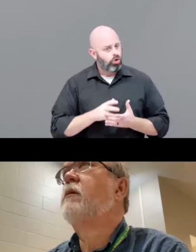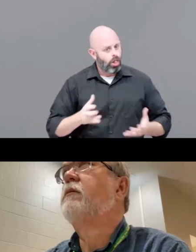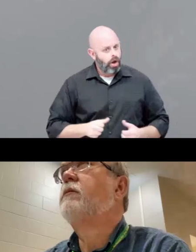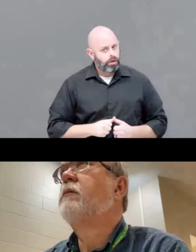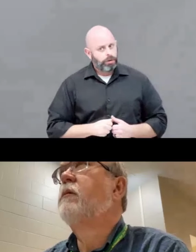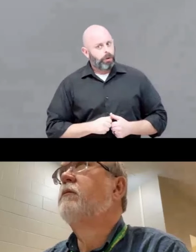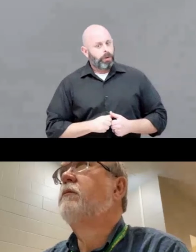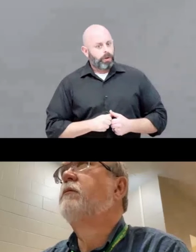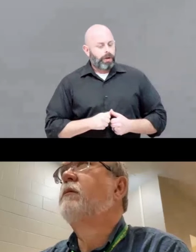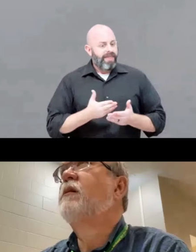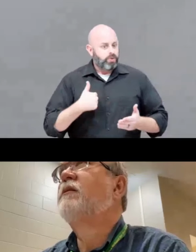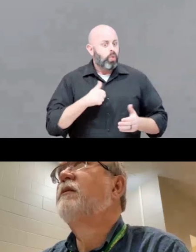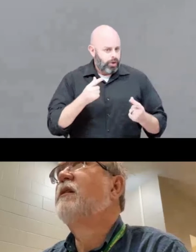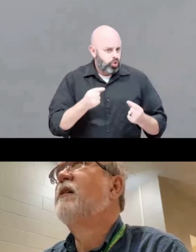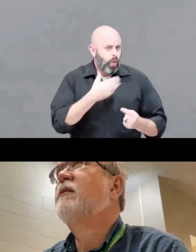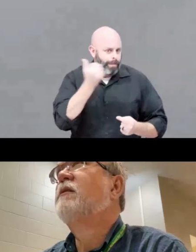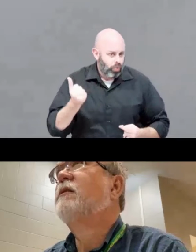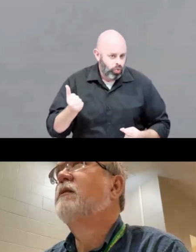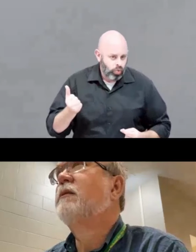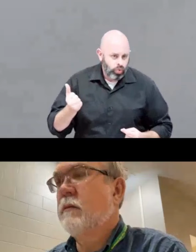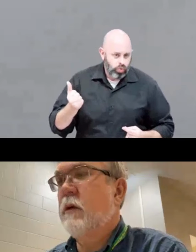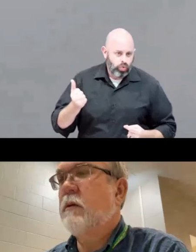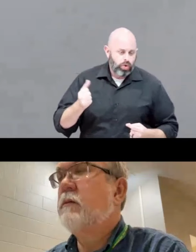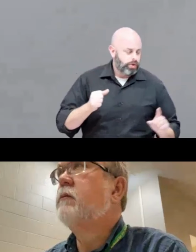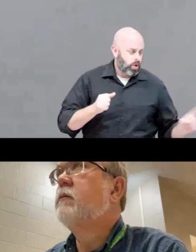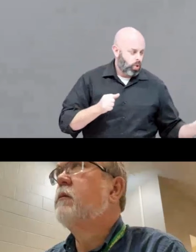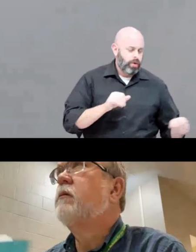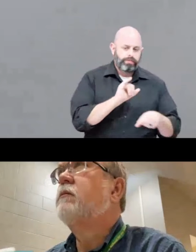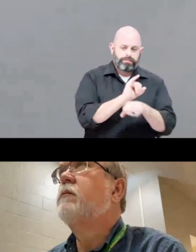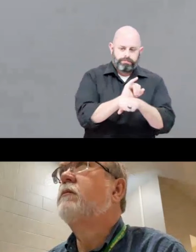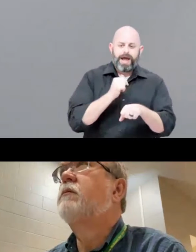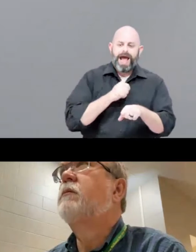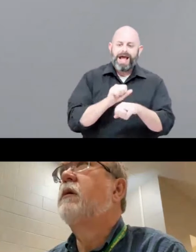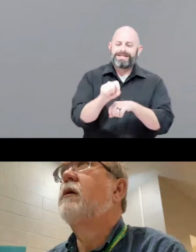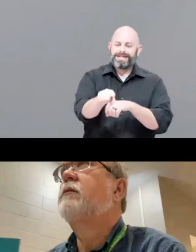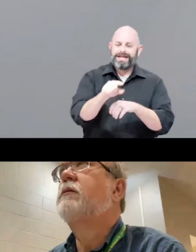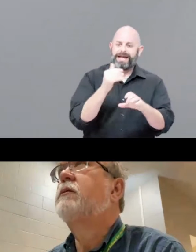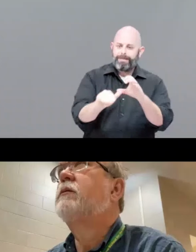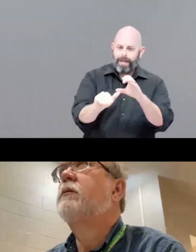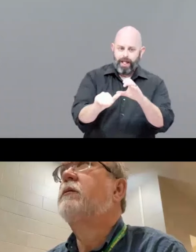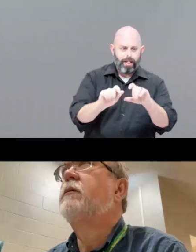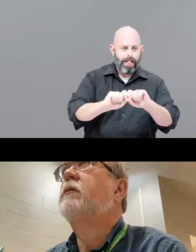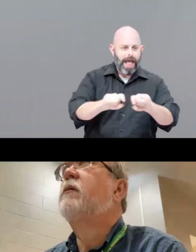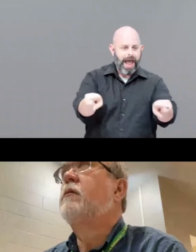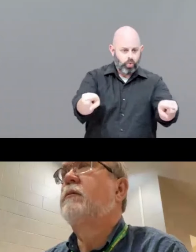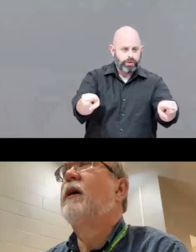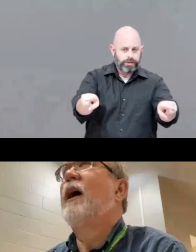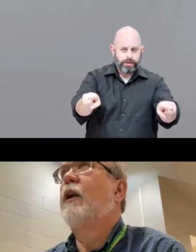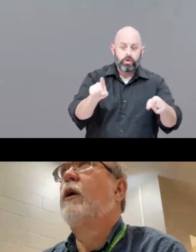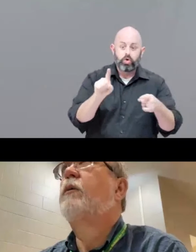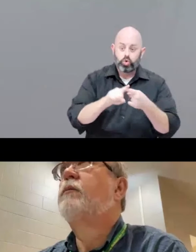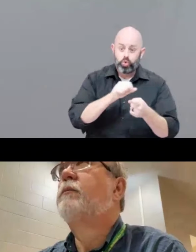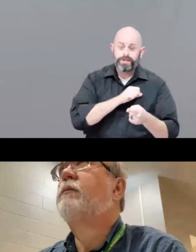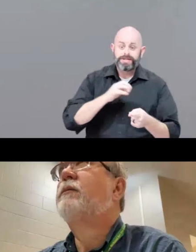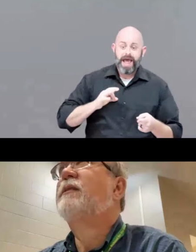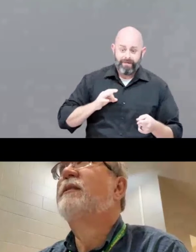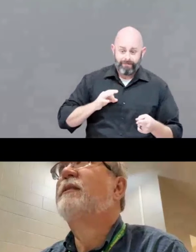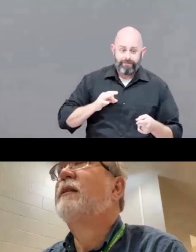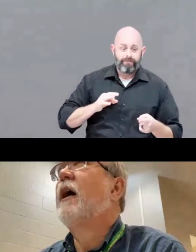what we should do better. So. And I actually sent an email out to